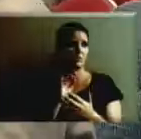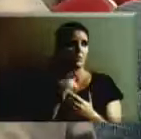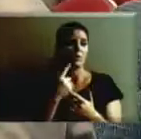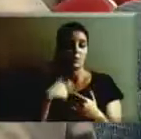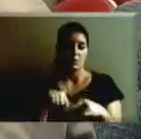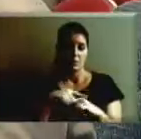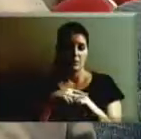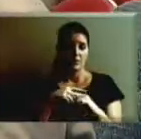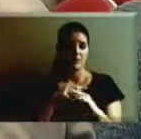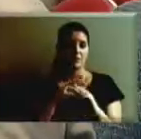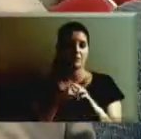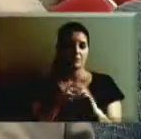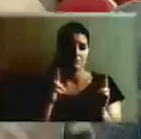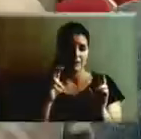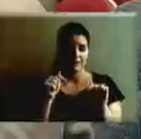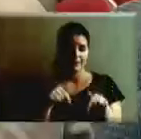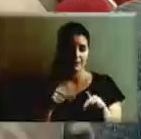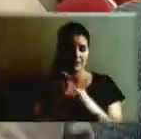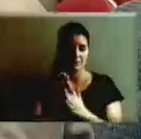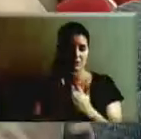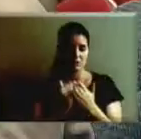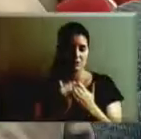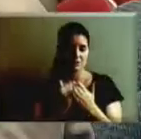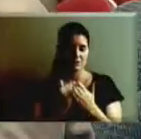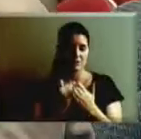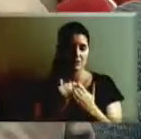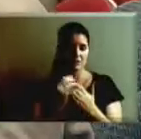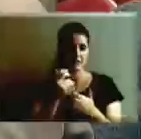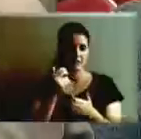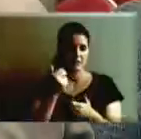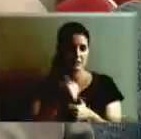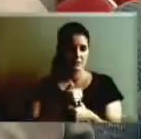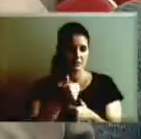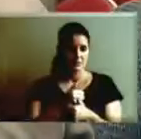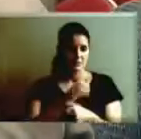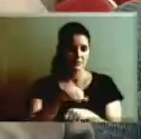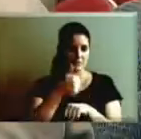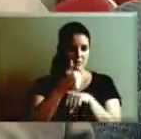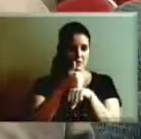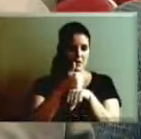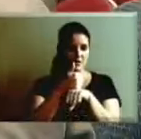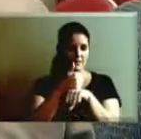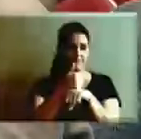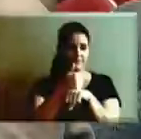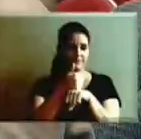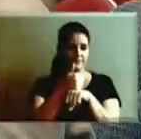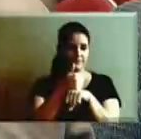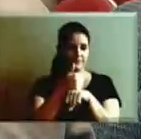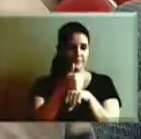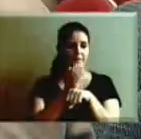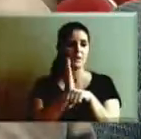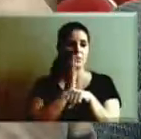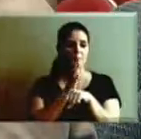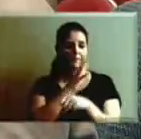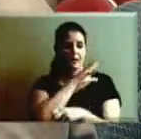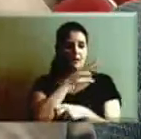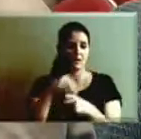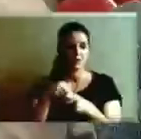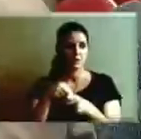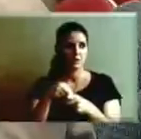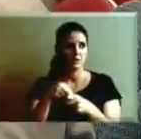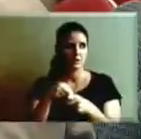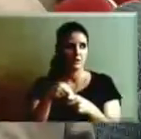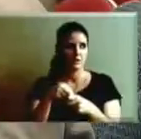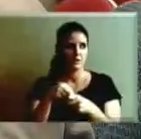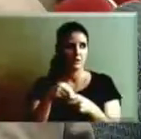wanted you to see, because when the budget itself comes out, when I do the working budget, it will be in one of those line items, but it